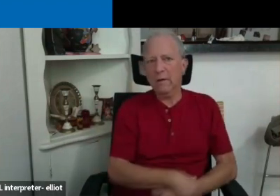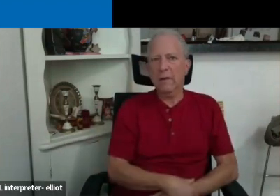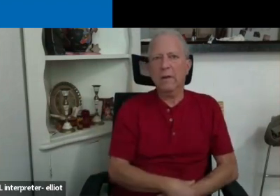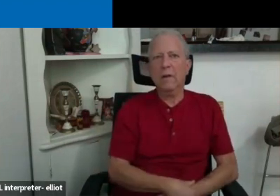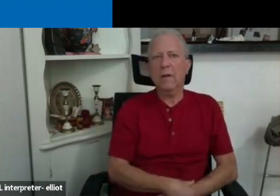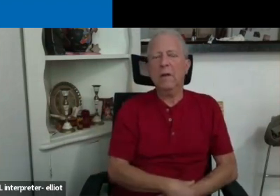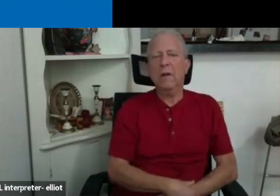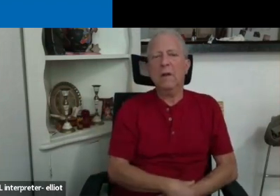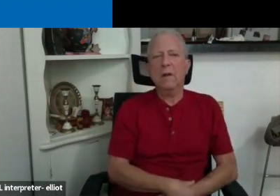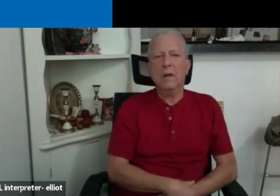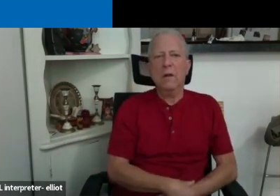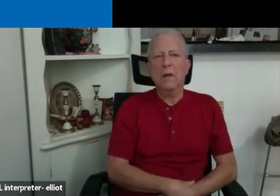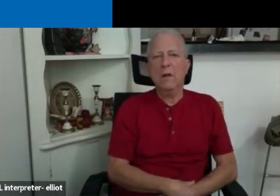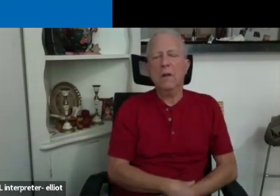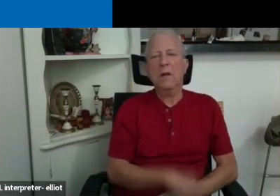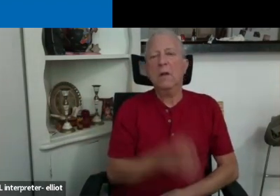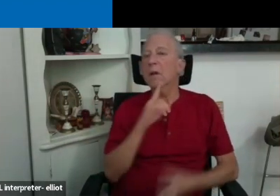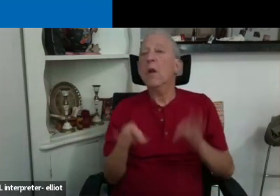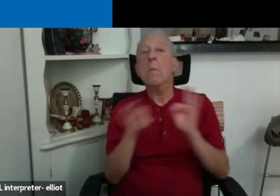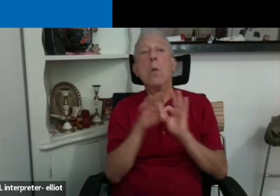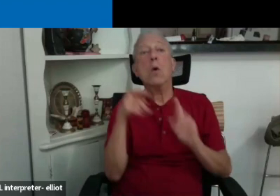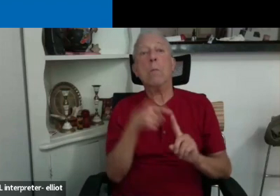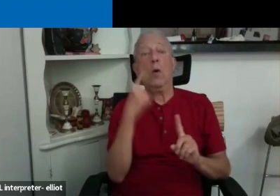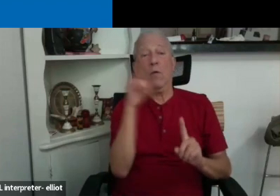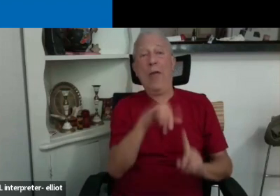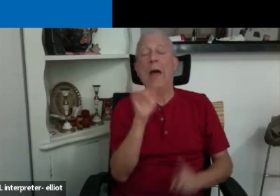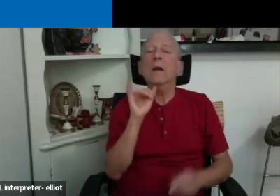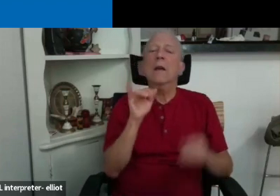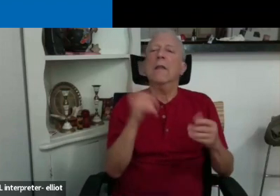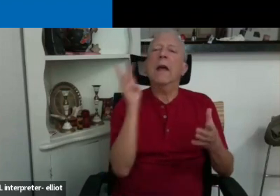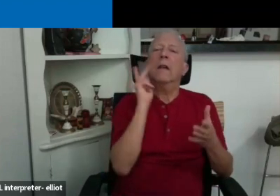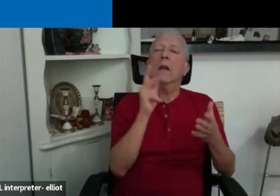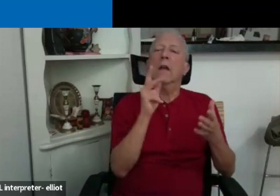So some notable aspects about this are that it's the Secretary